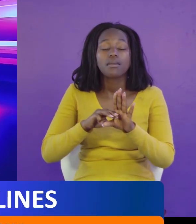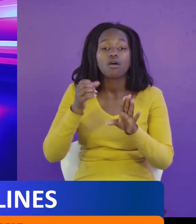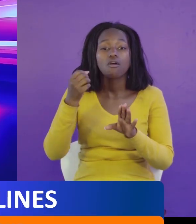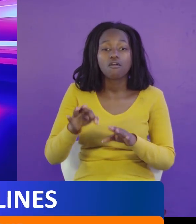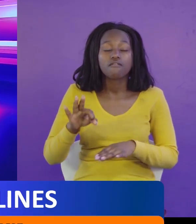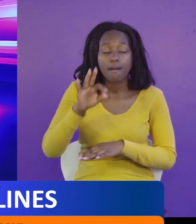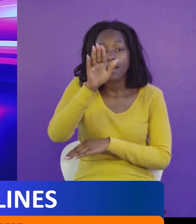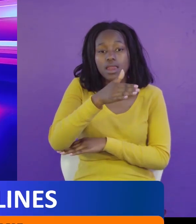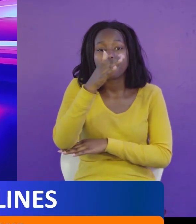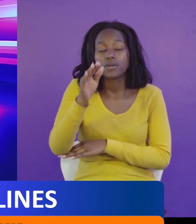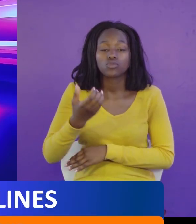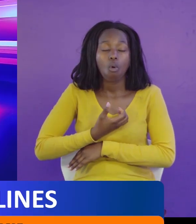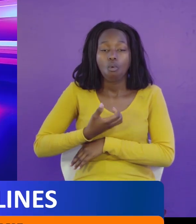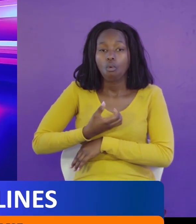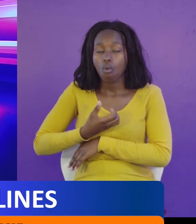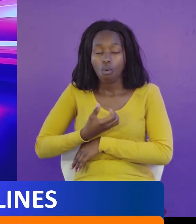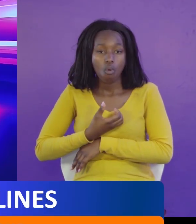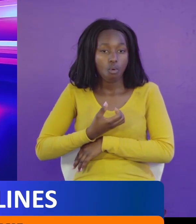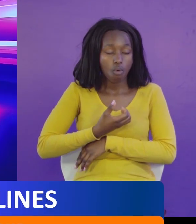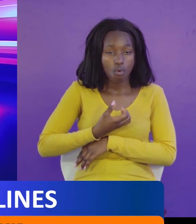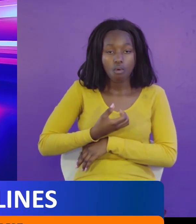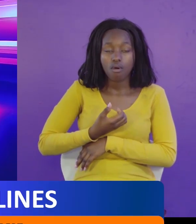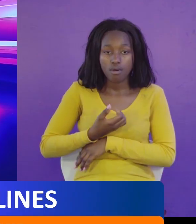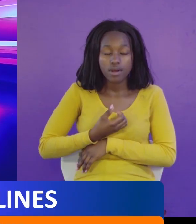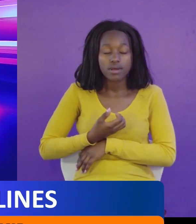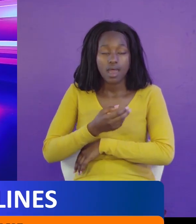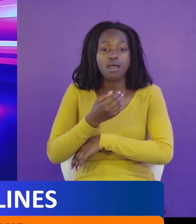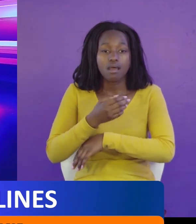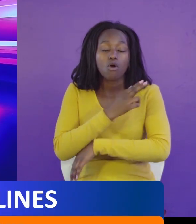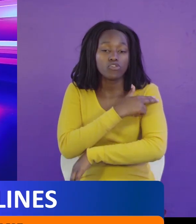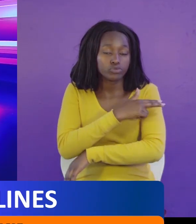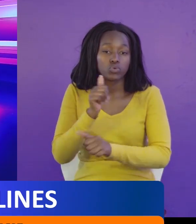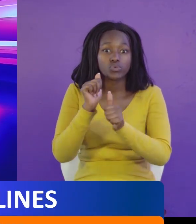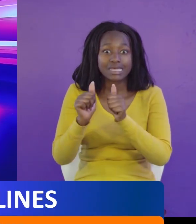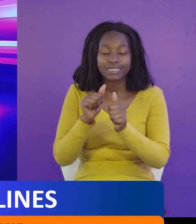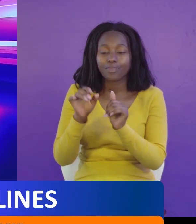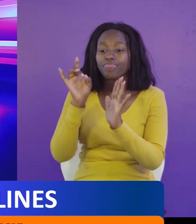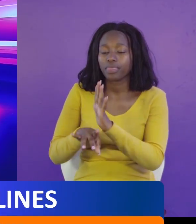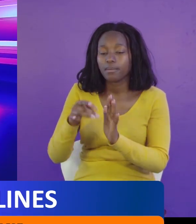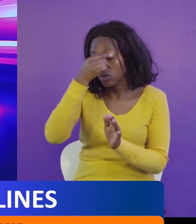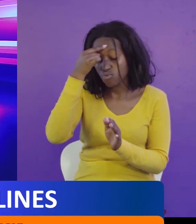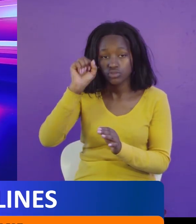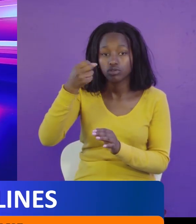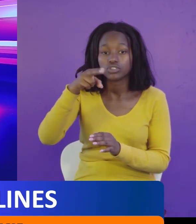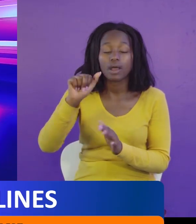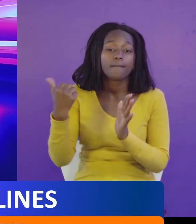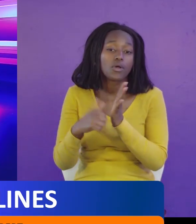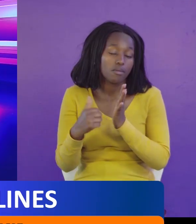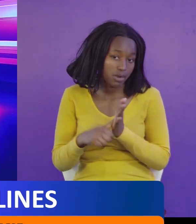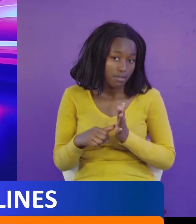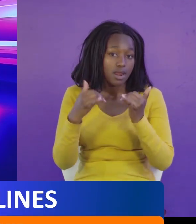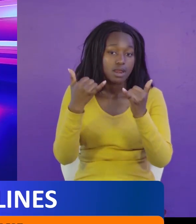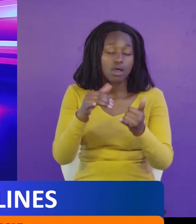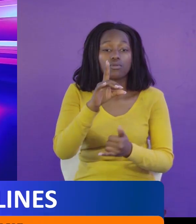flagged in the recent SHA payment claims saga. Responding to lawmakers calling for his censure, Duale